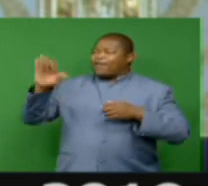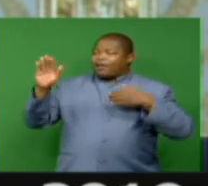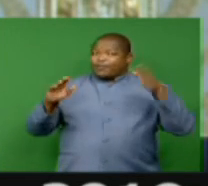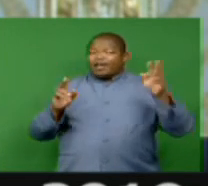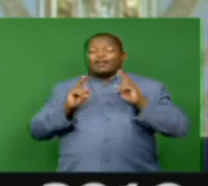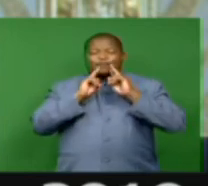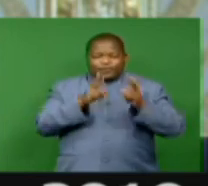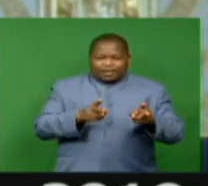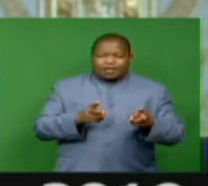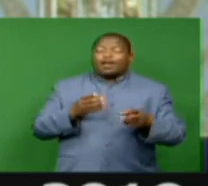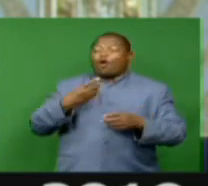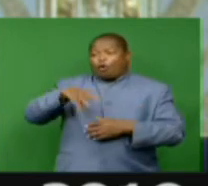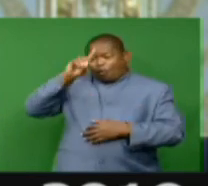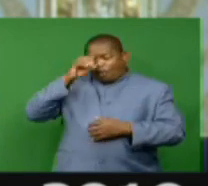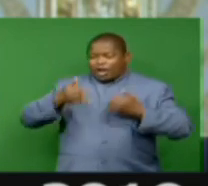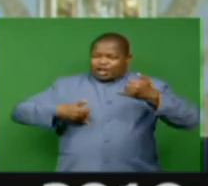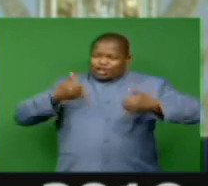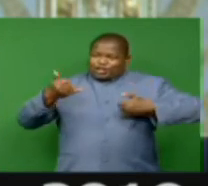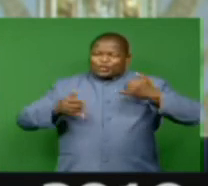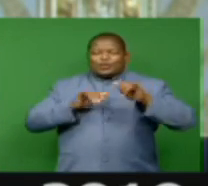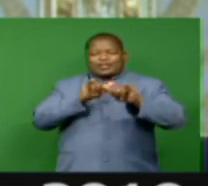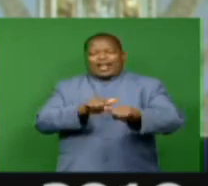safe travels home.